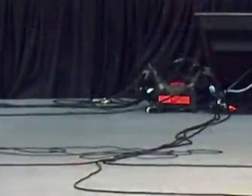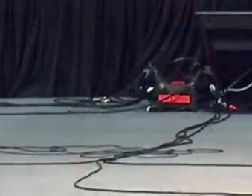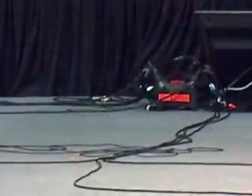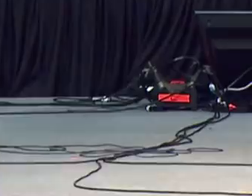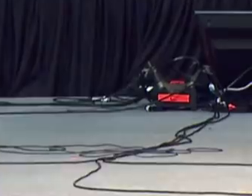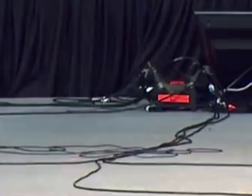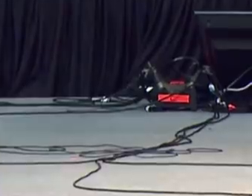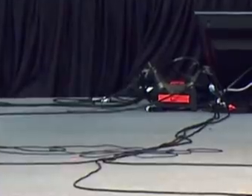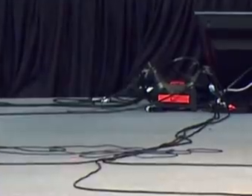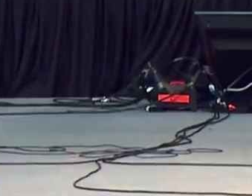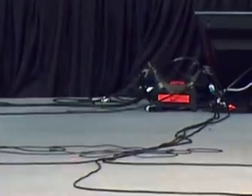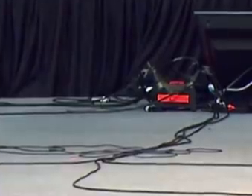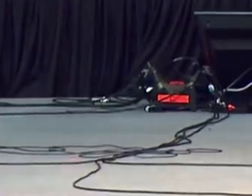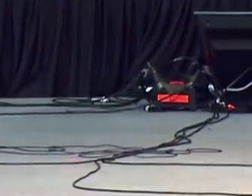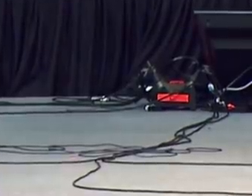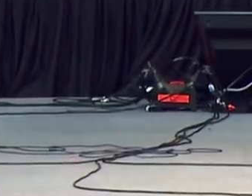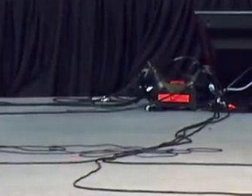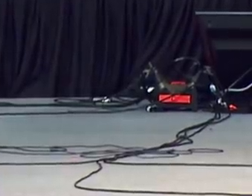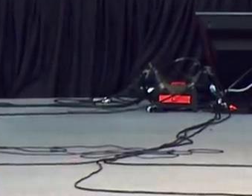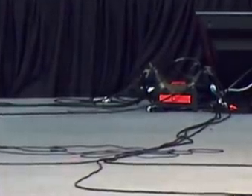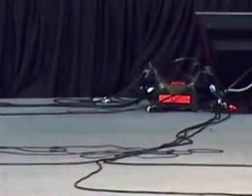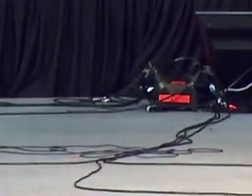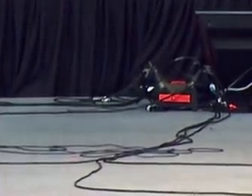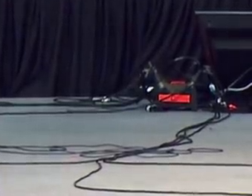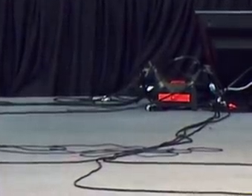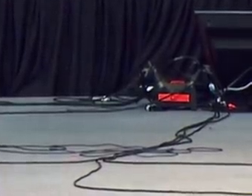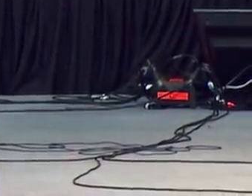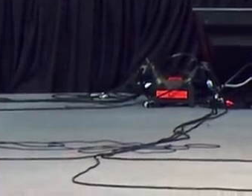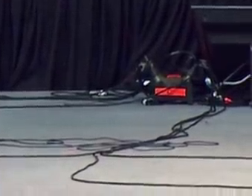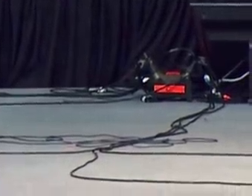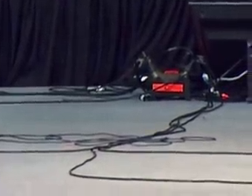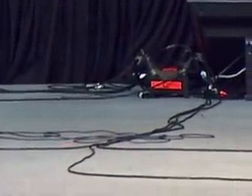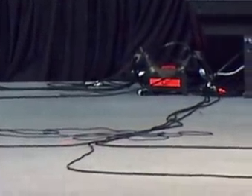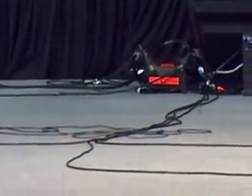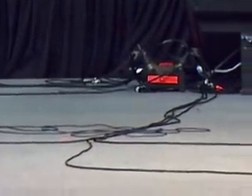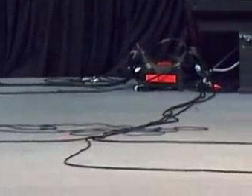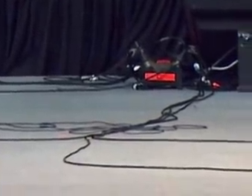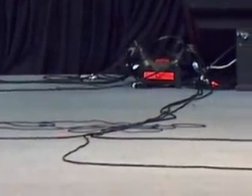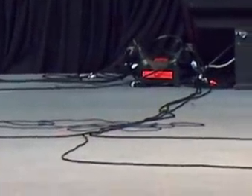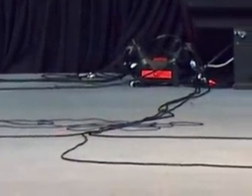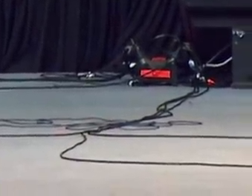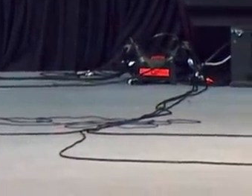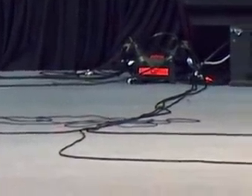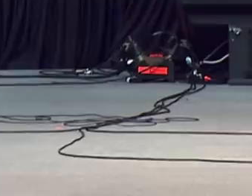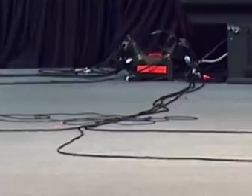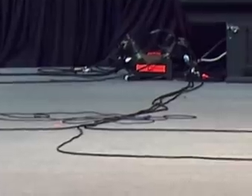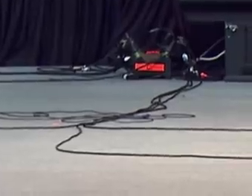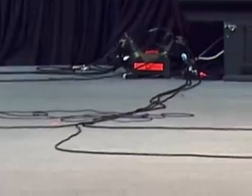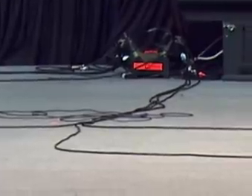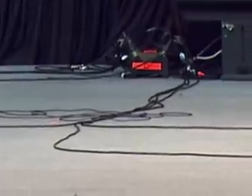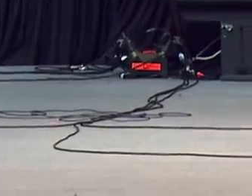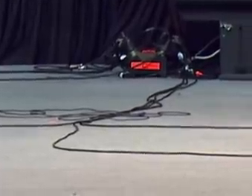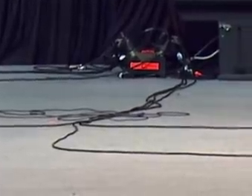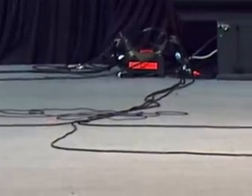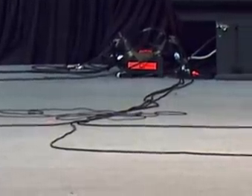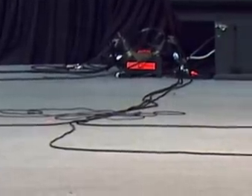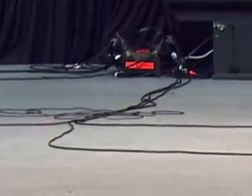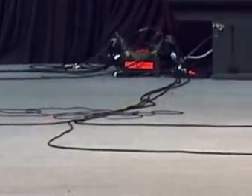sound that has saved a wretch like me.